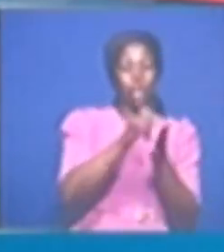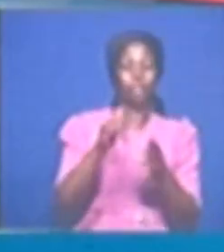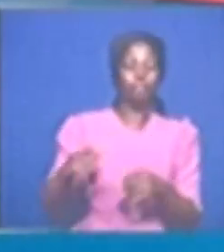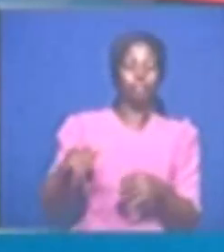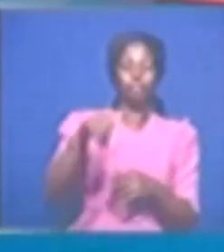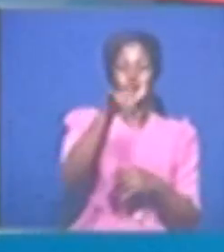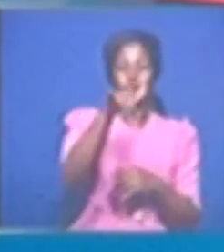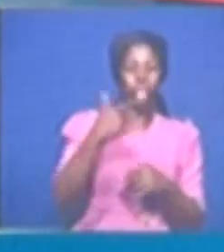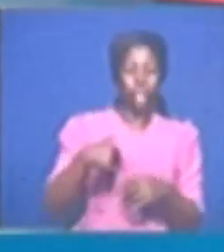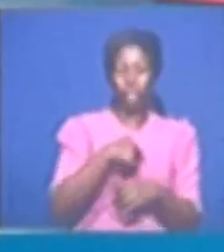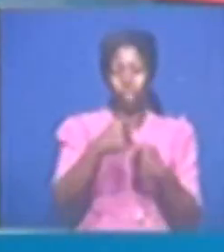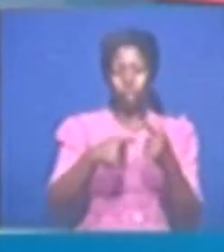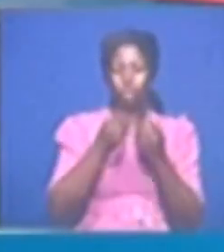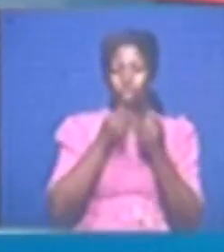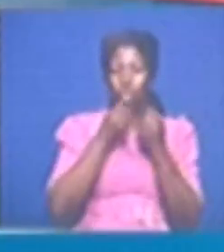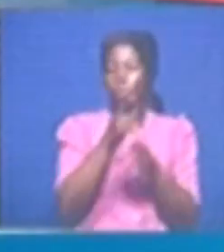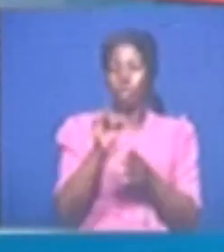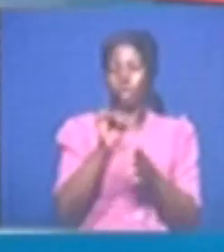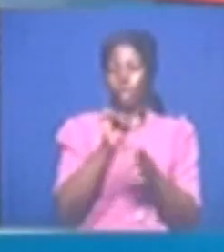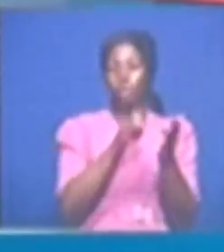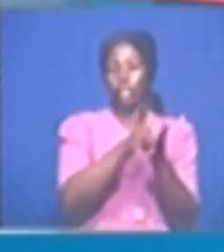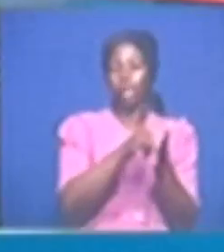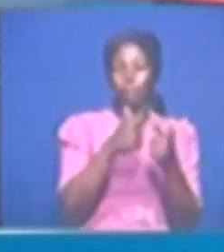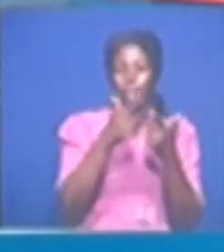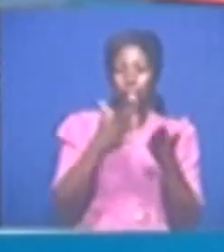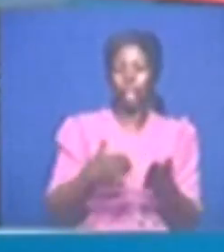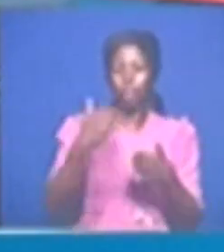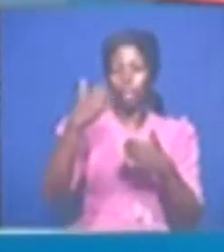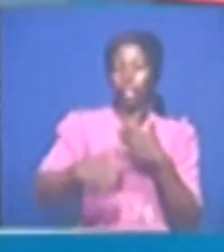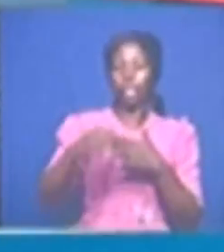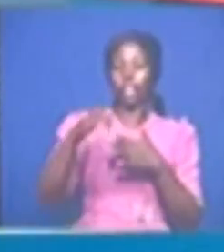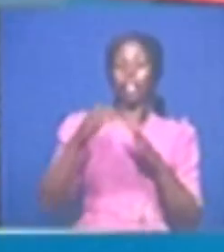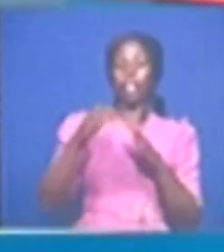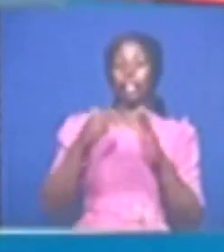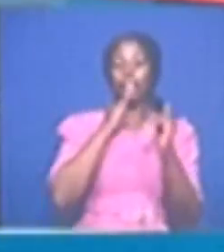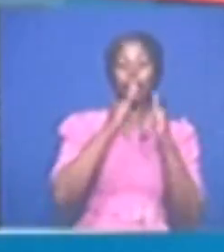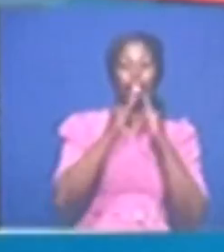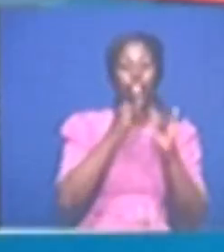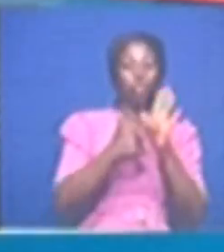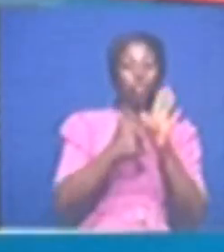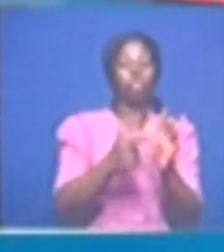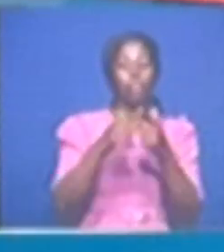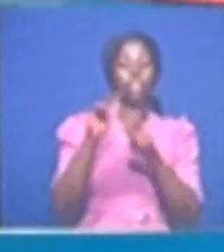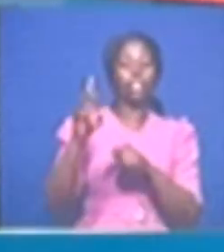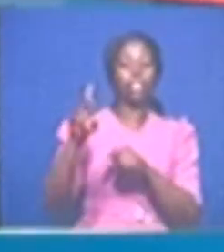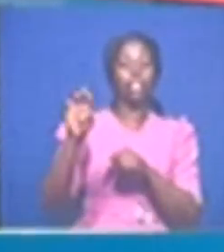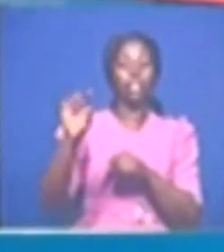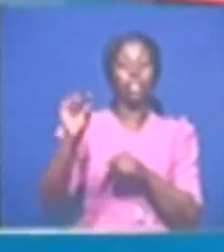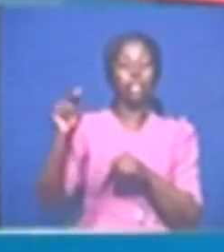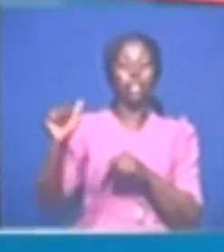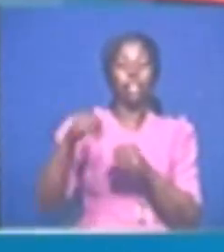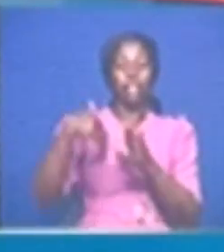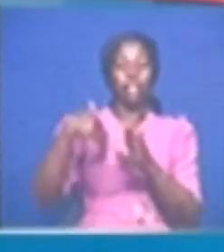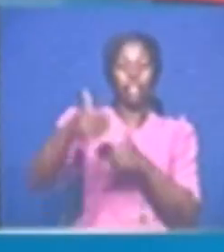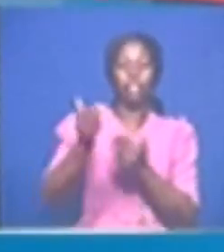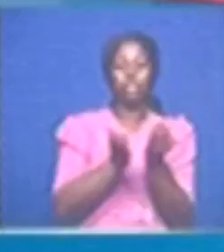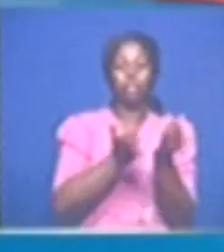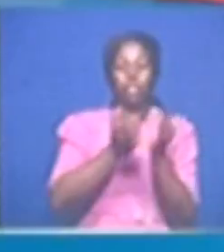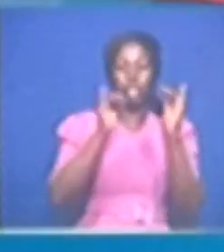keep you updated on that. But for now, we end Echo Watch show. But Regina Manyara-Gitawa is up next with the day's business.